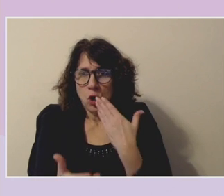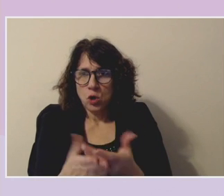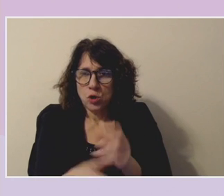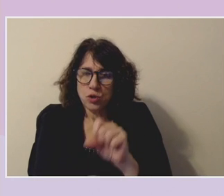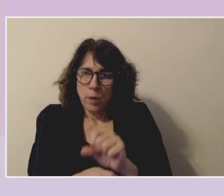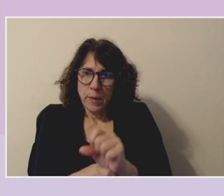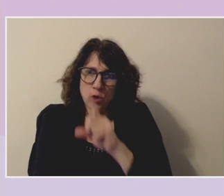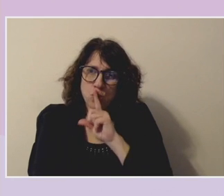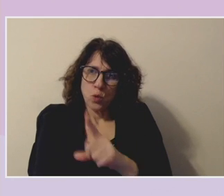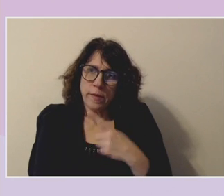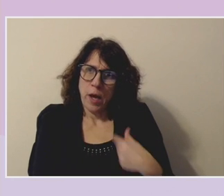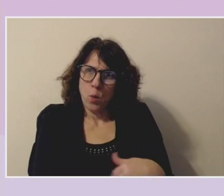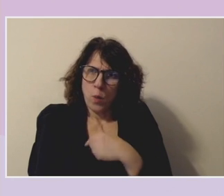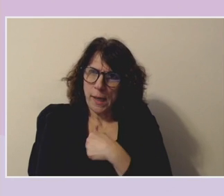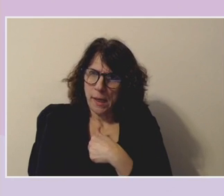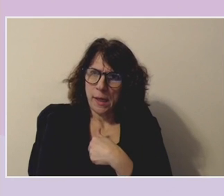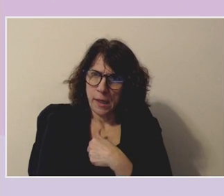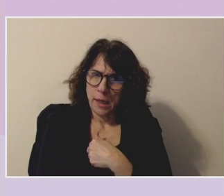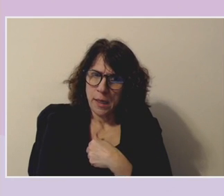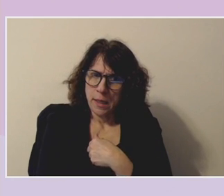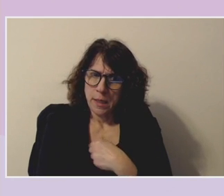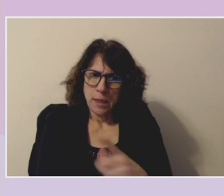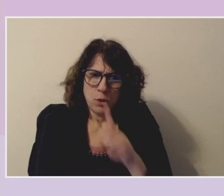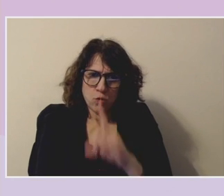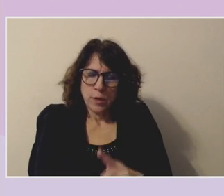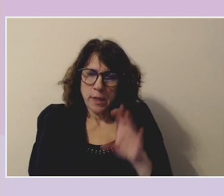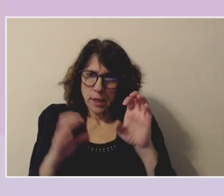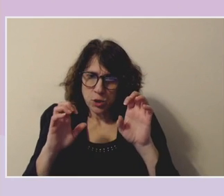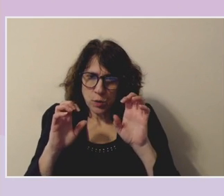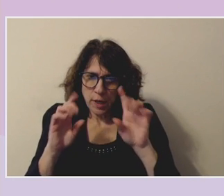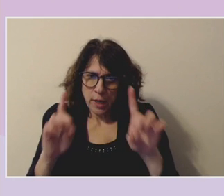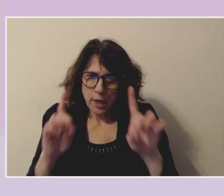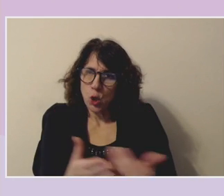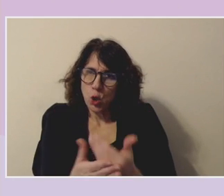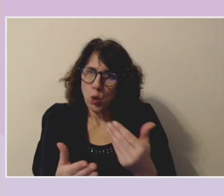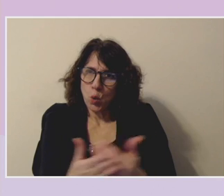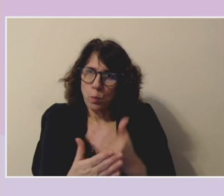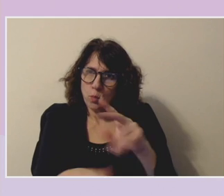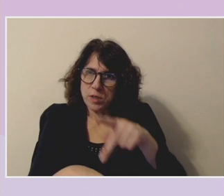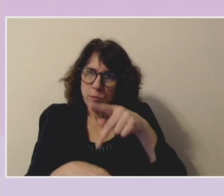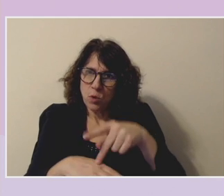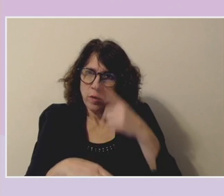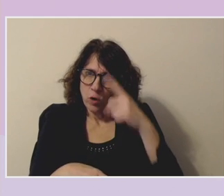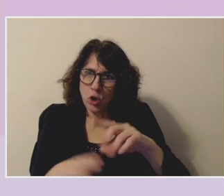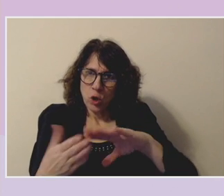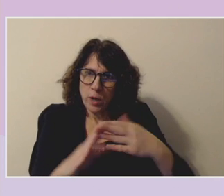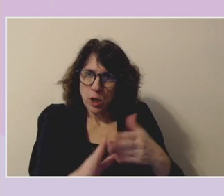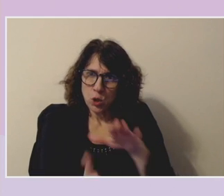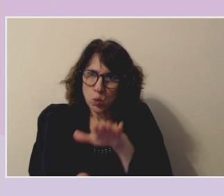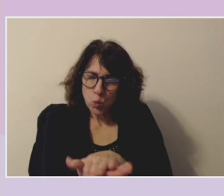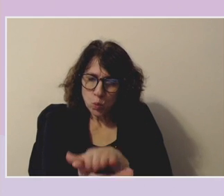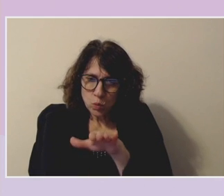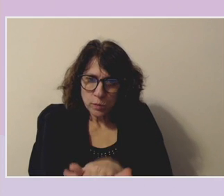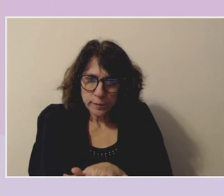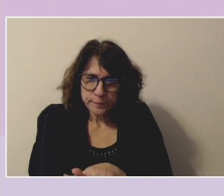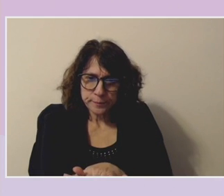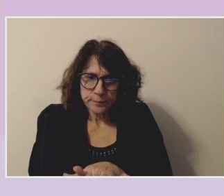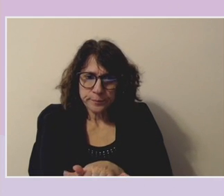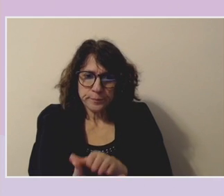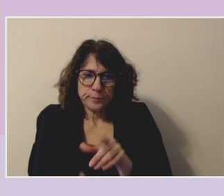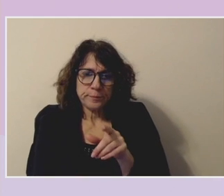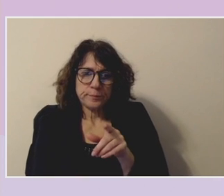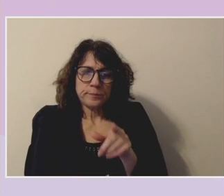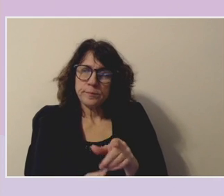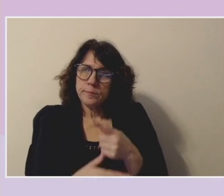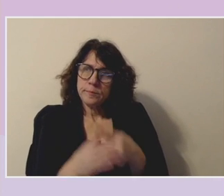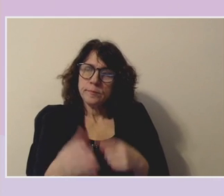we truly educated the new principal on what community schools were, you know, what it's all about, you have to have